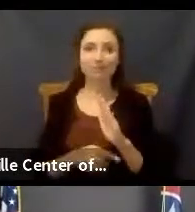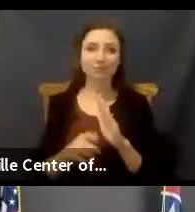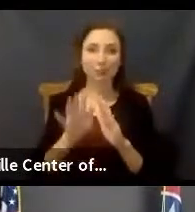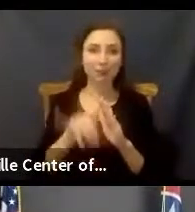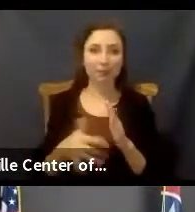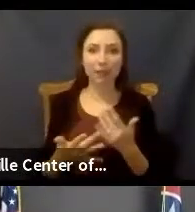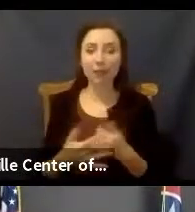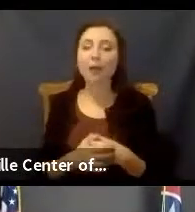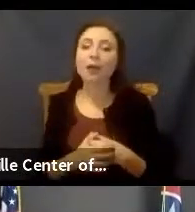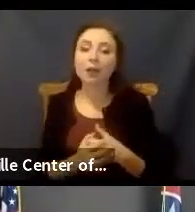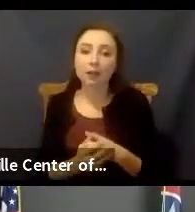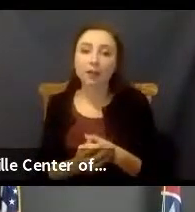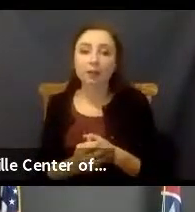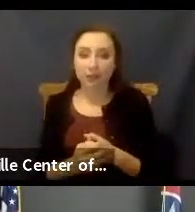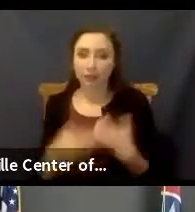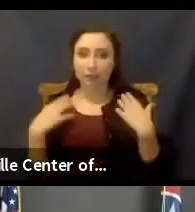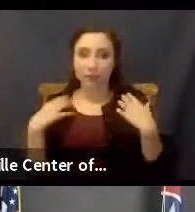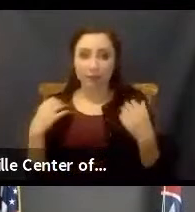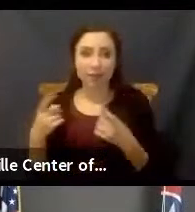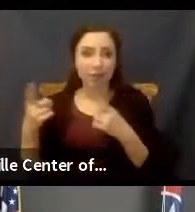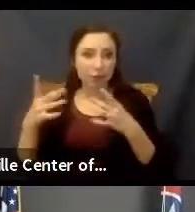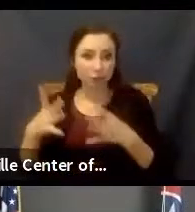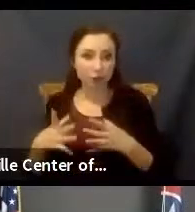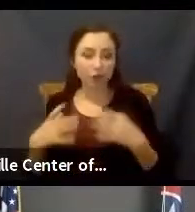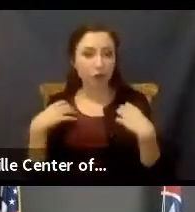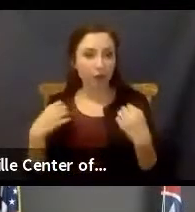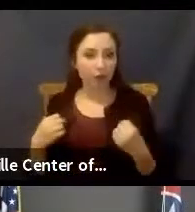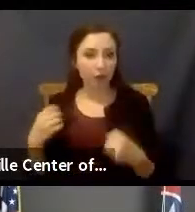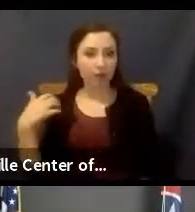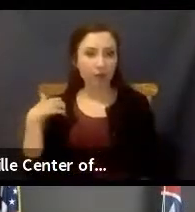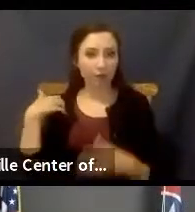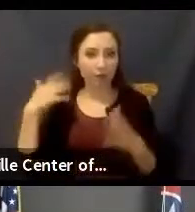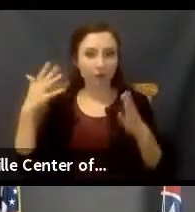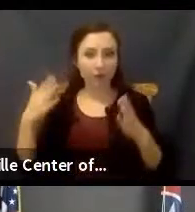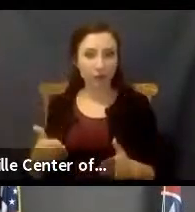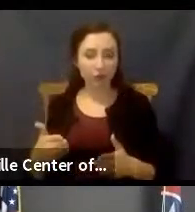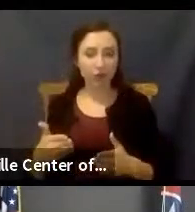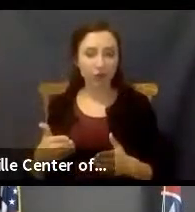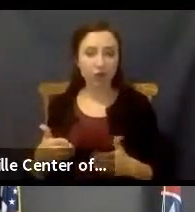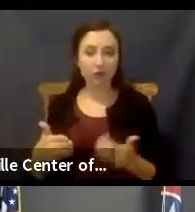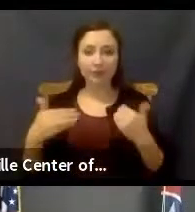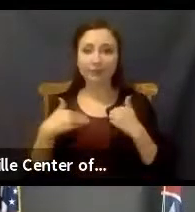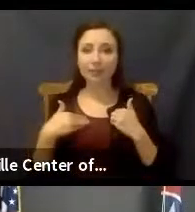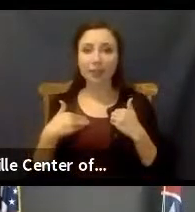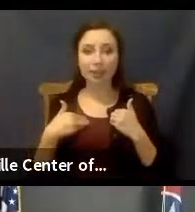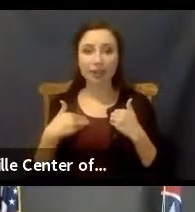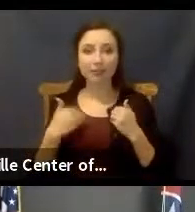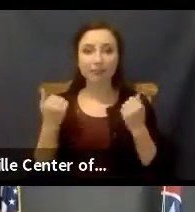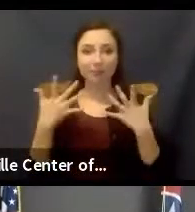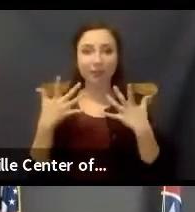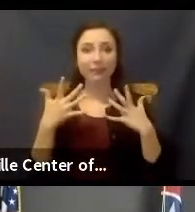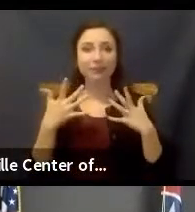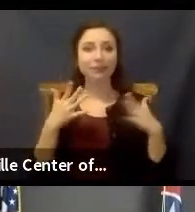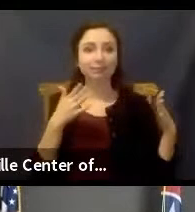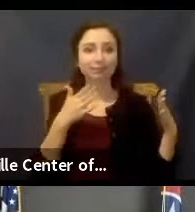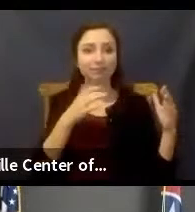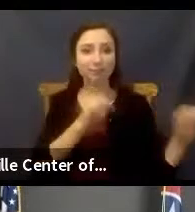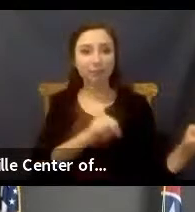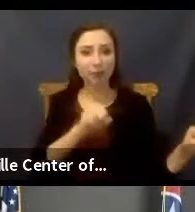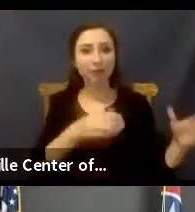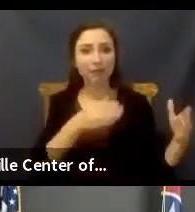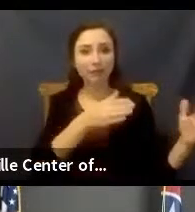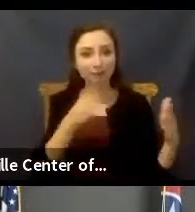that. And the health director / health officer carry various abilities to do things